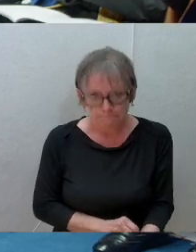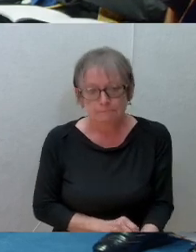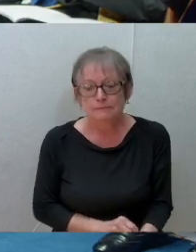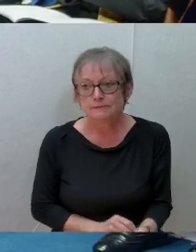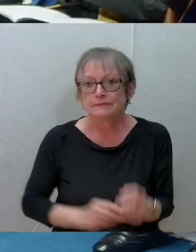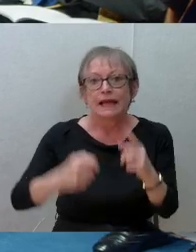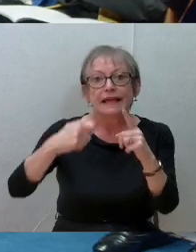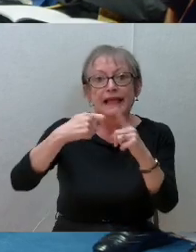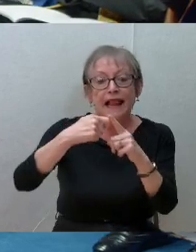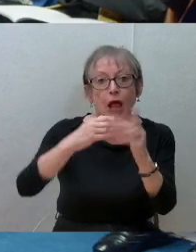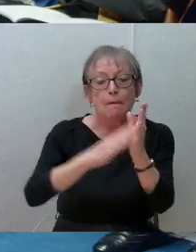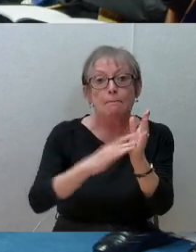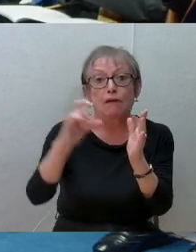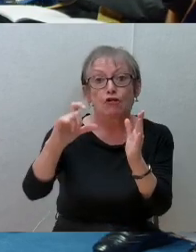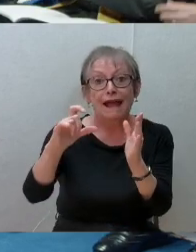Kerry McCree.